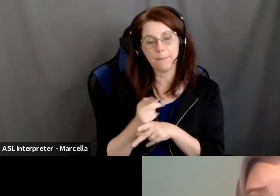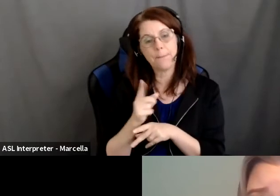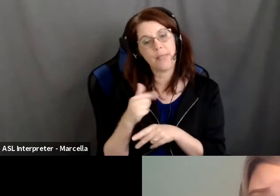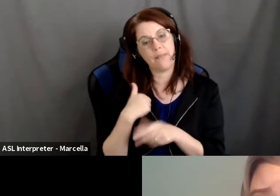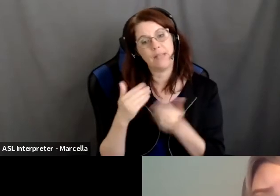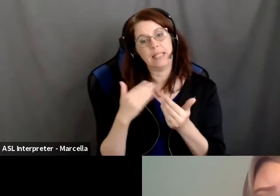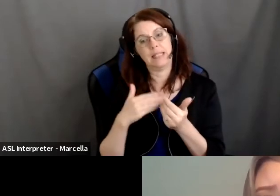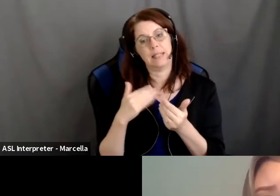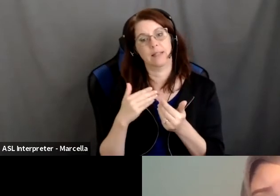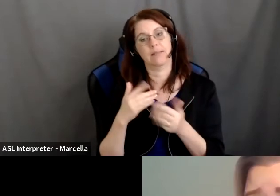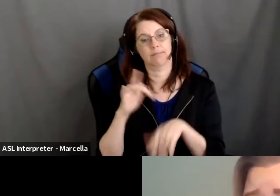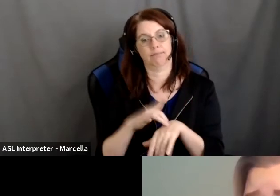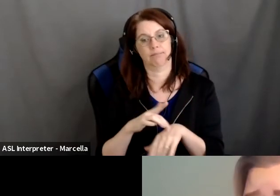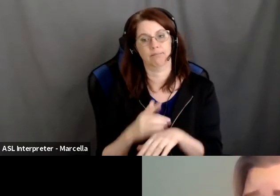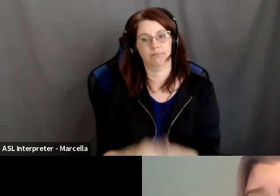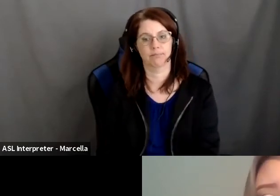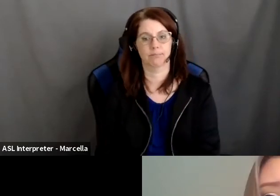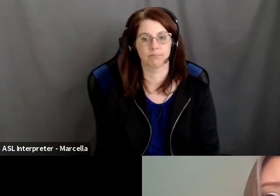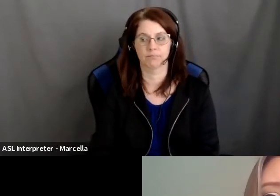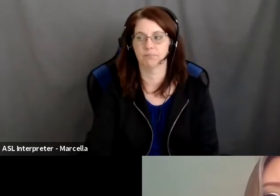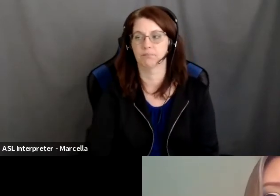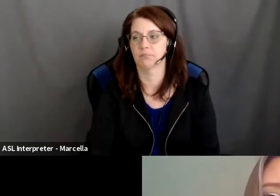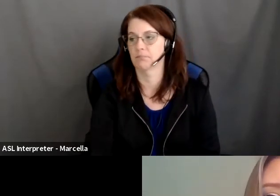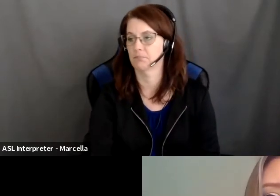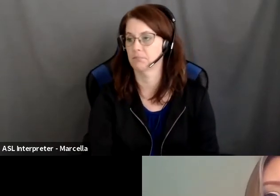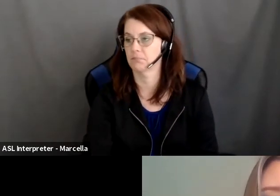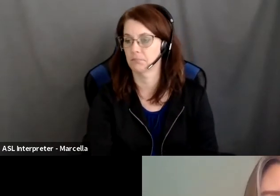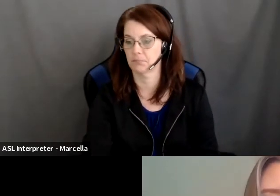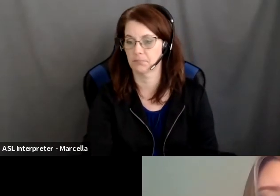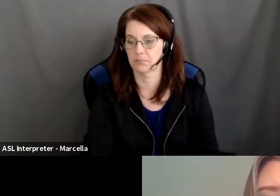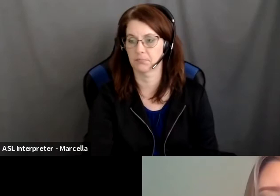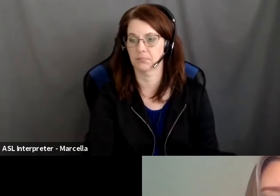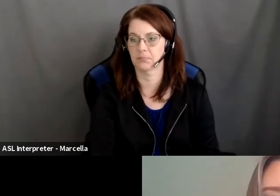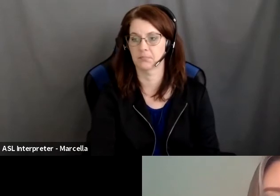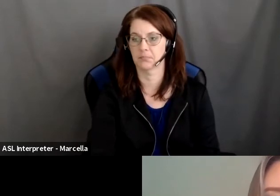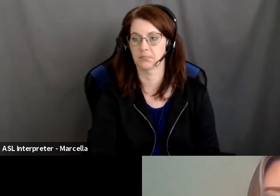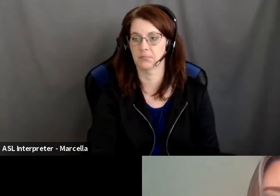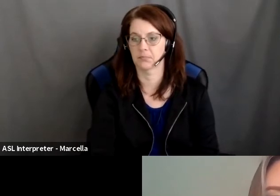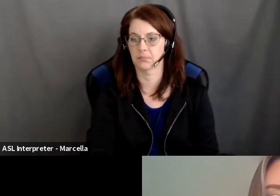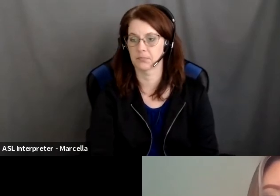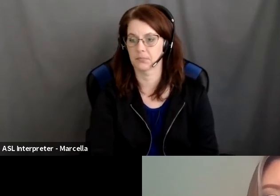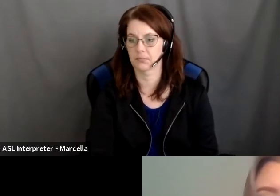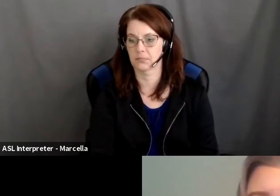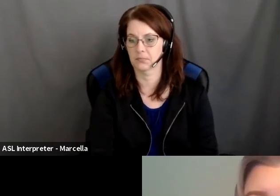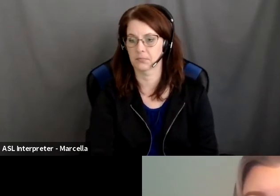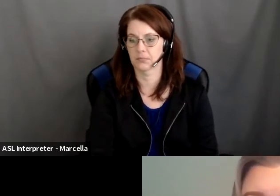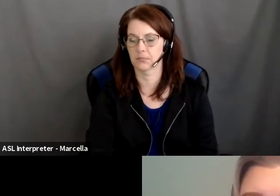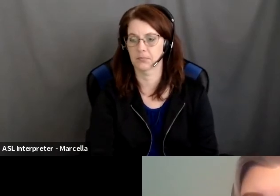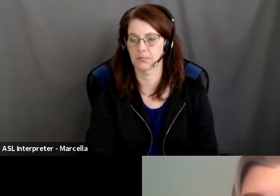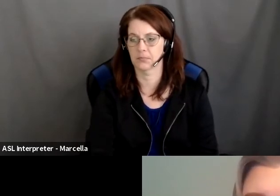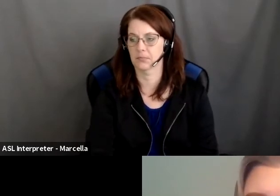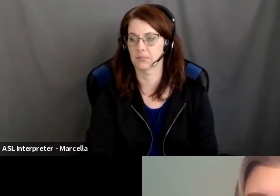easy to hand. I don't know if that's something that's possible for you in your center or your folks.